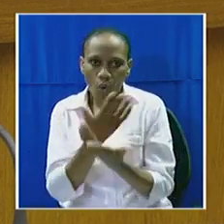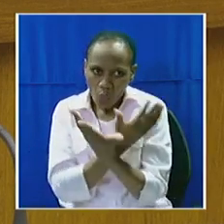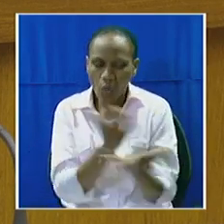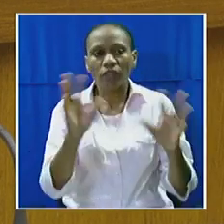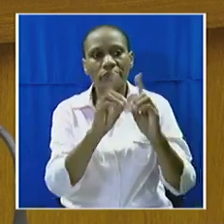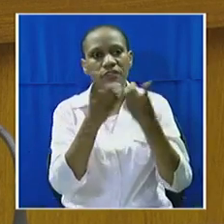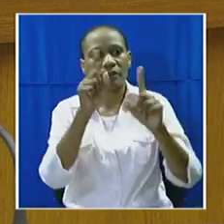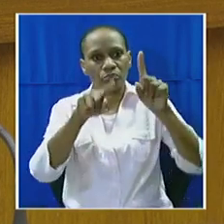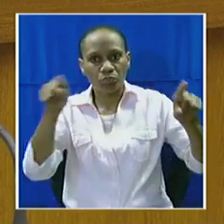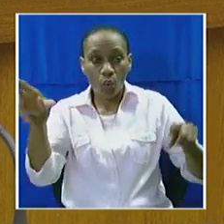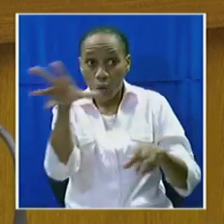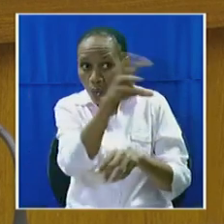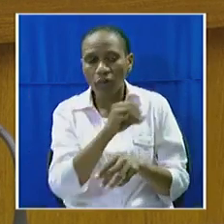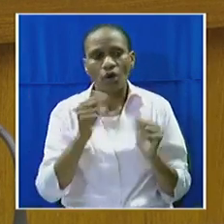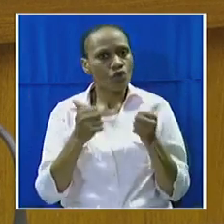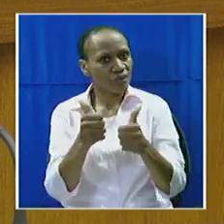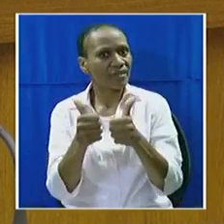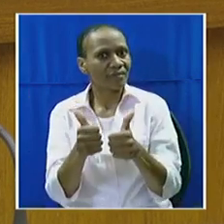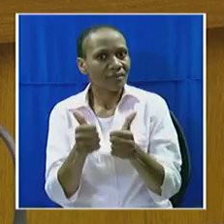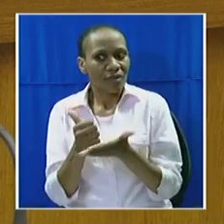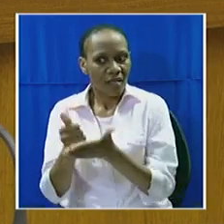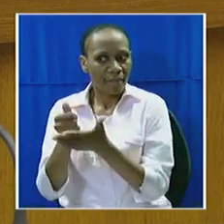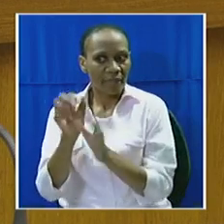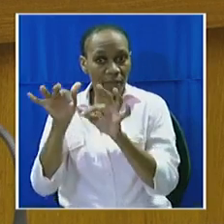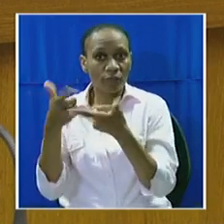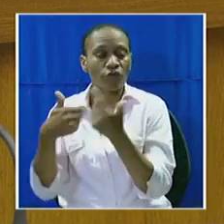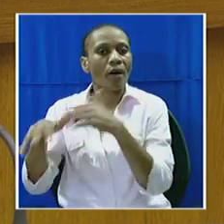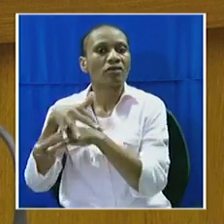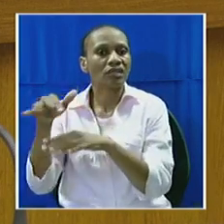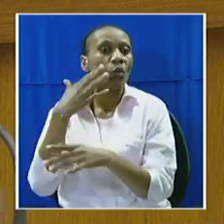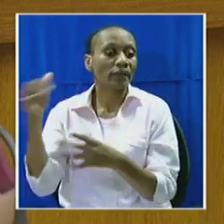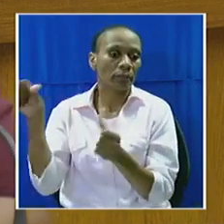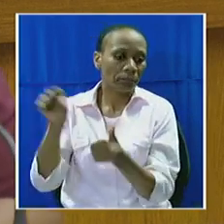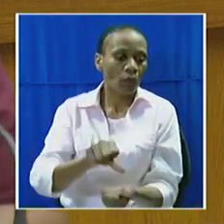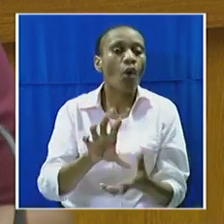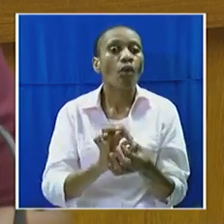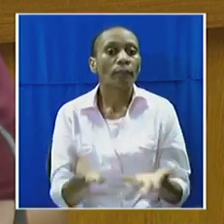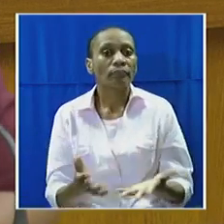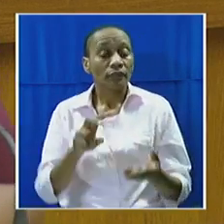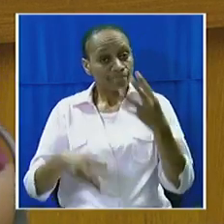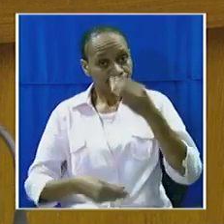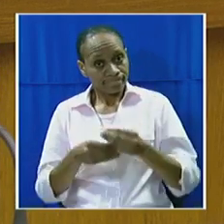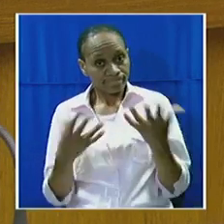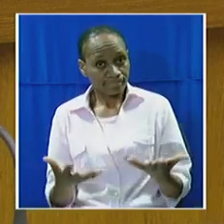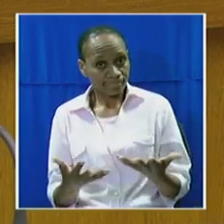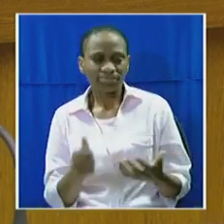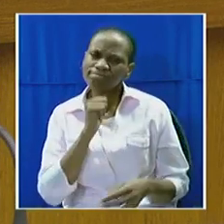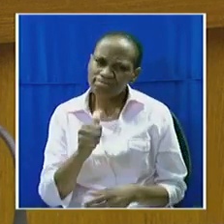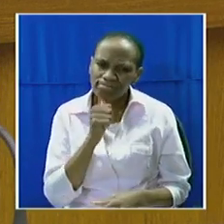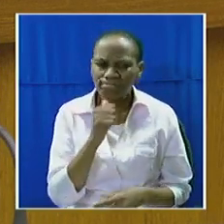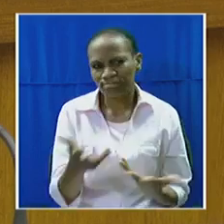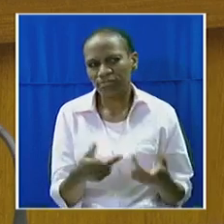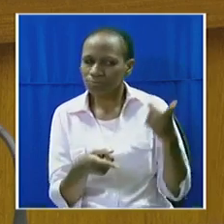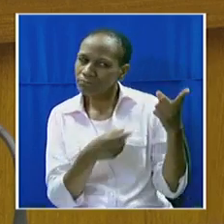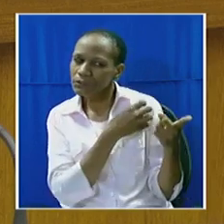in the interministerial task team in terms of executing all of their plans? And also, regardless of whether or not you